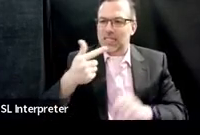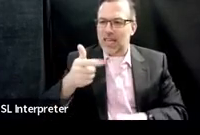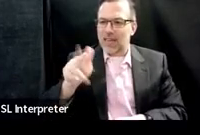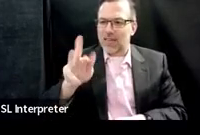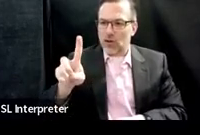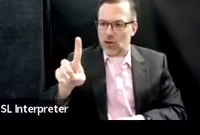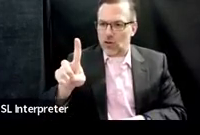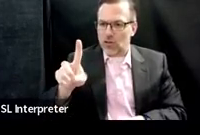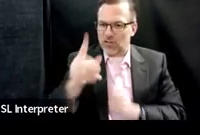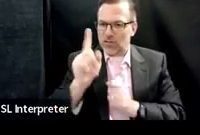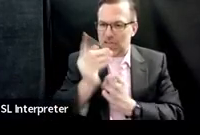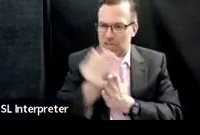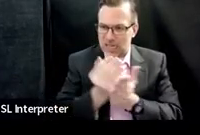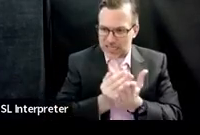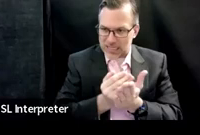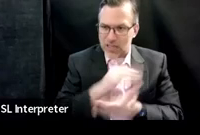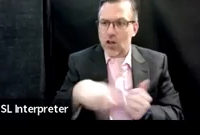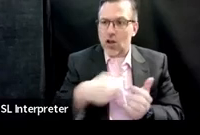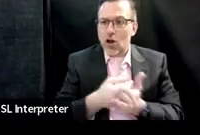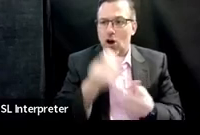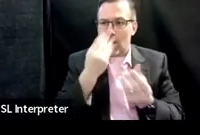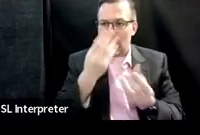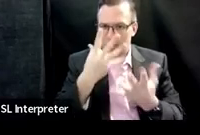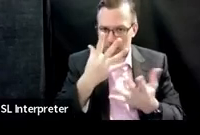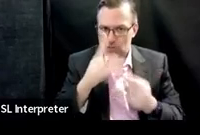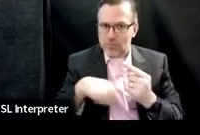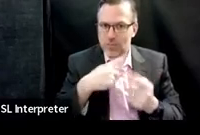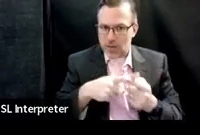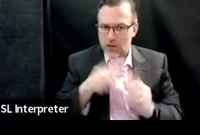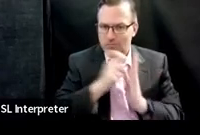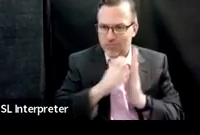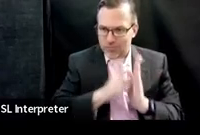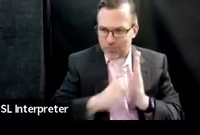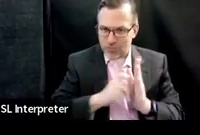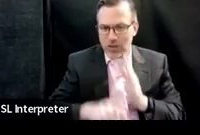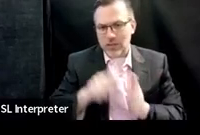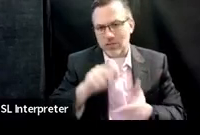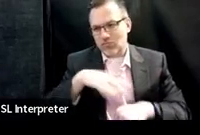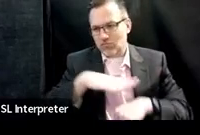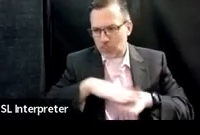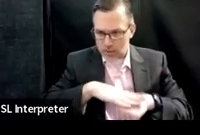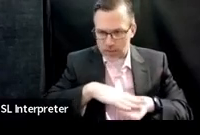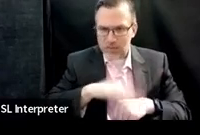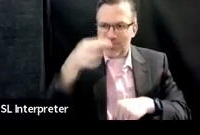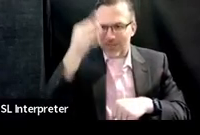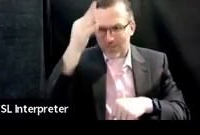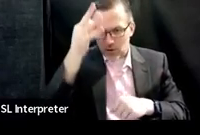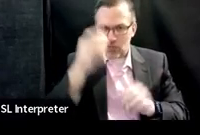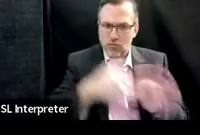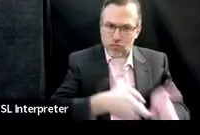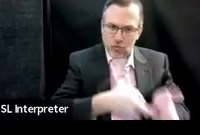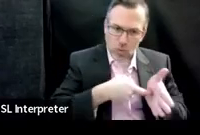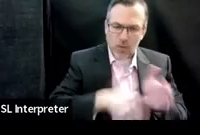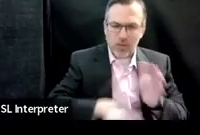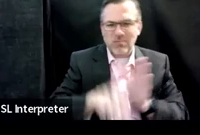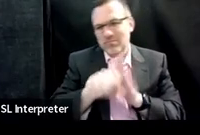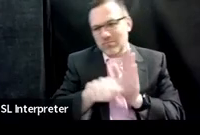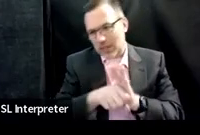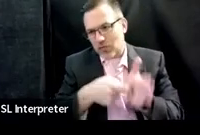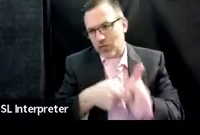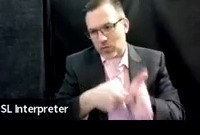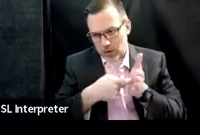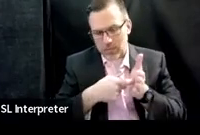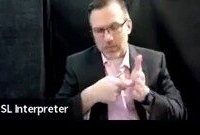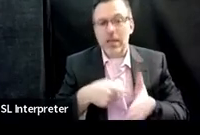where all of the information about the written notice and the federal requirements, as long as the state requirements are. And those